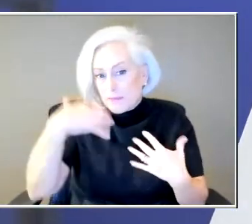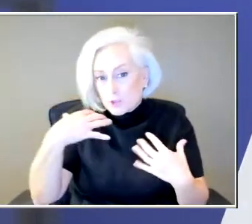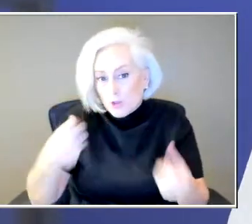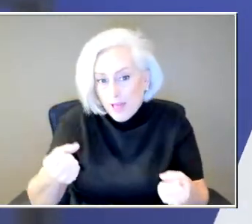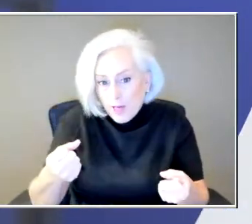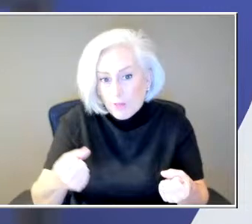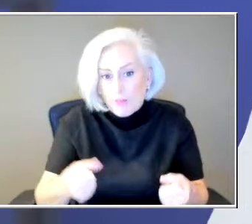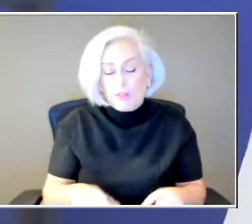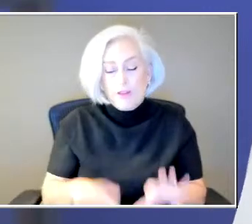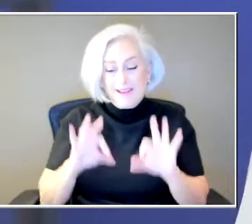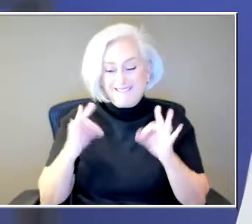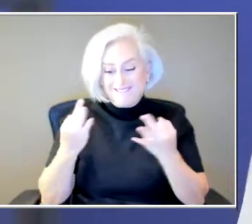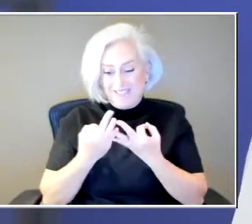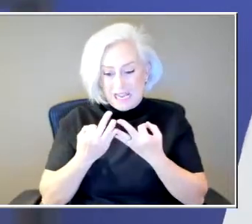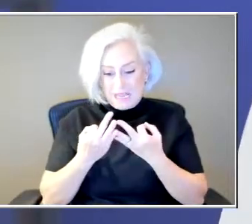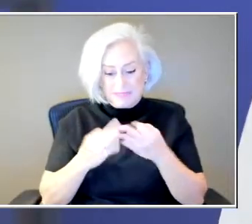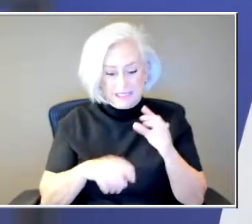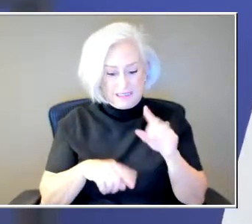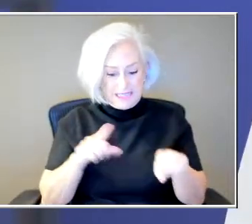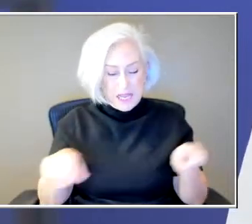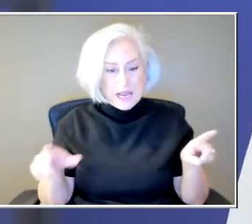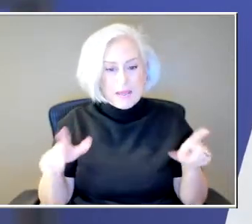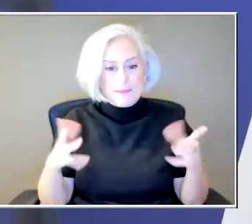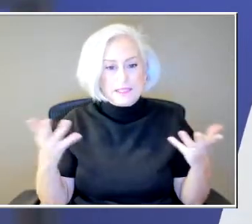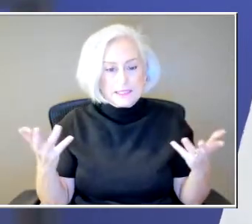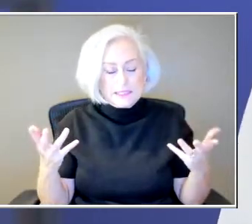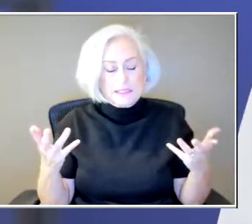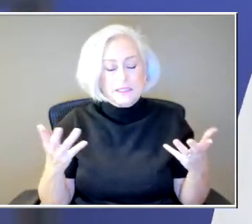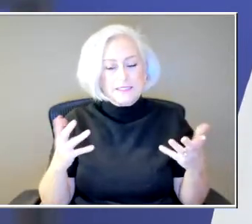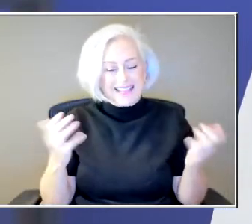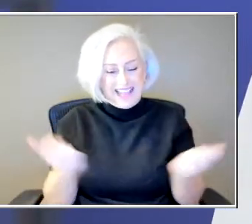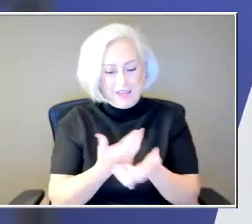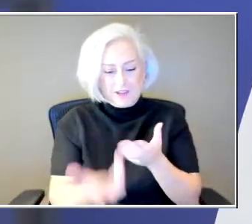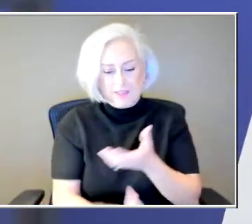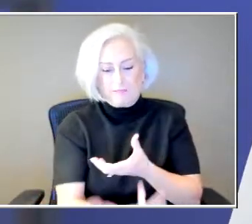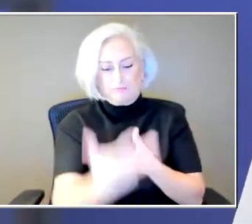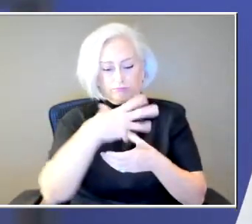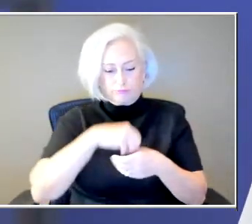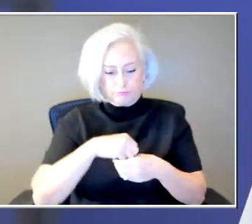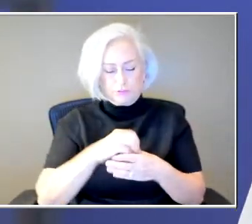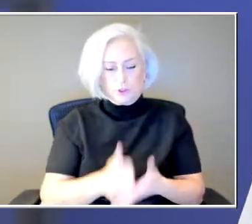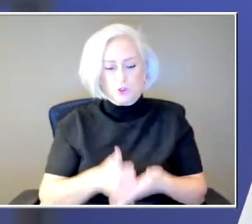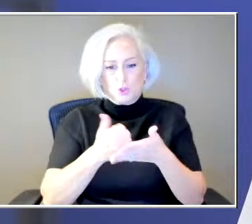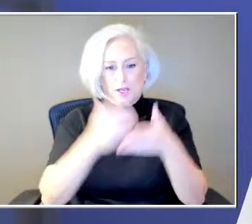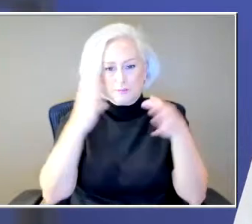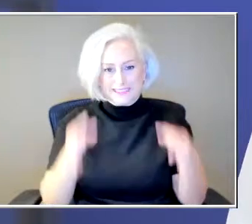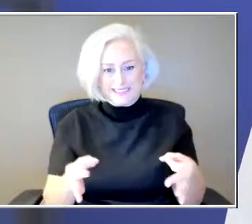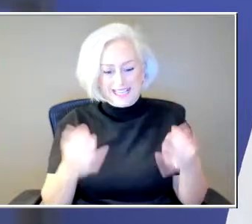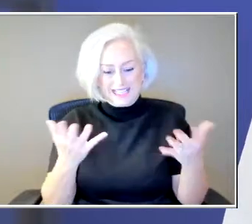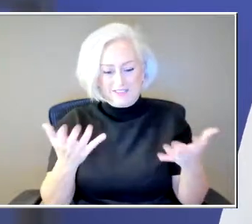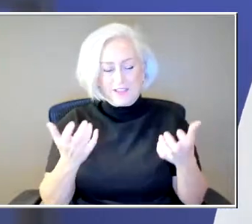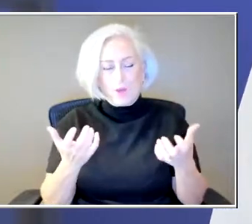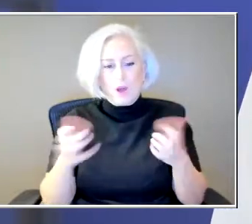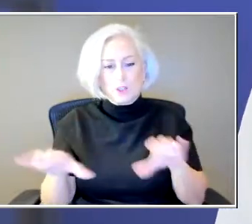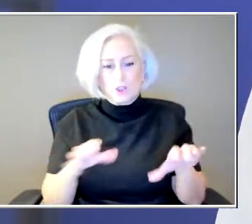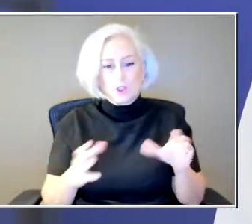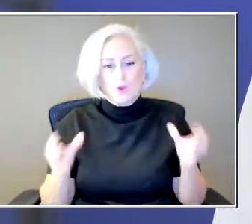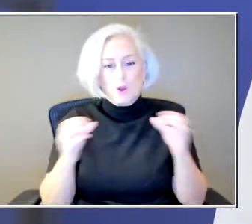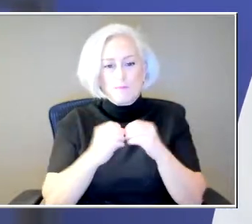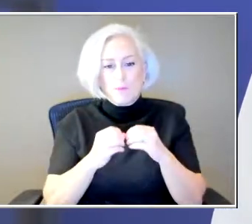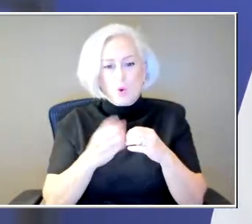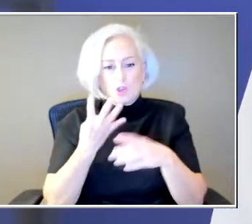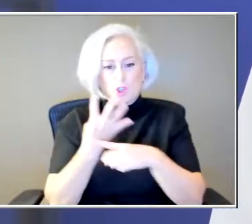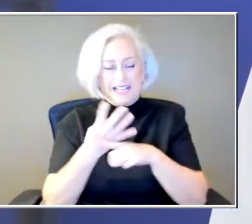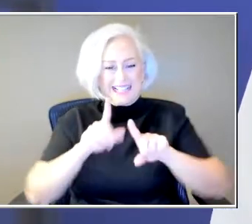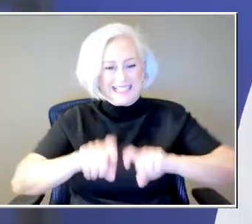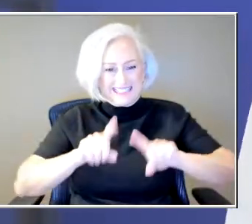dynamics. All of these things come into play in helping somebody decide whether they want to do genetic testing. And it's not just about giving